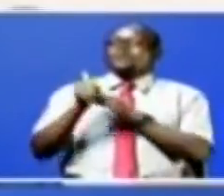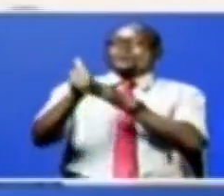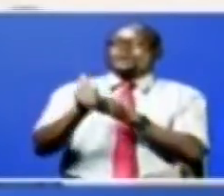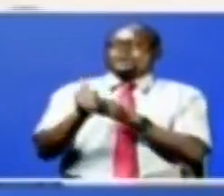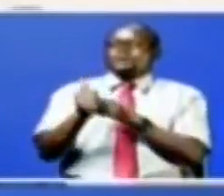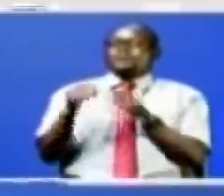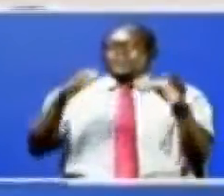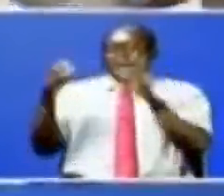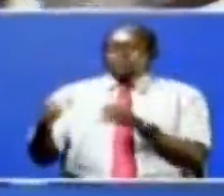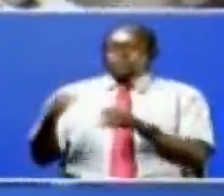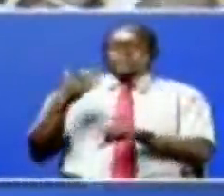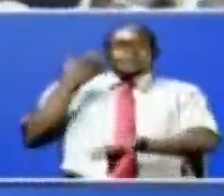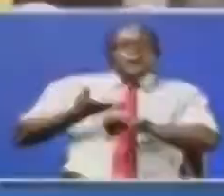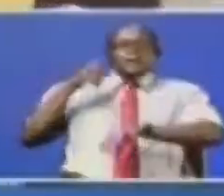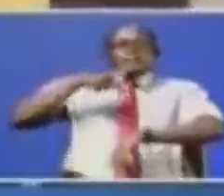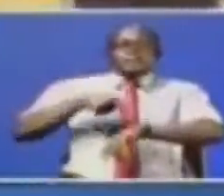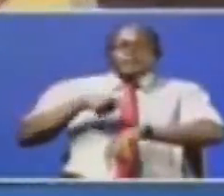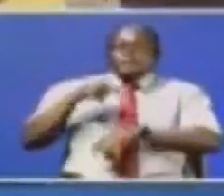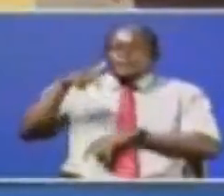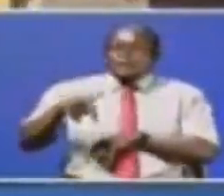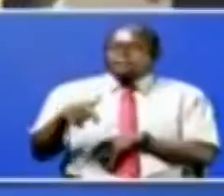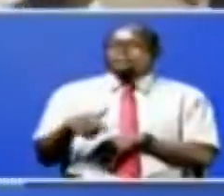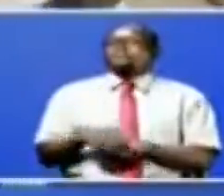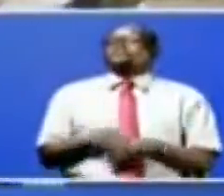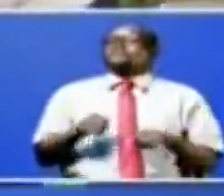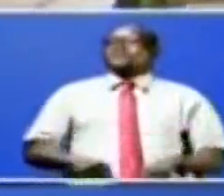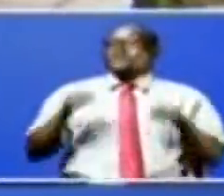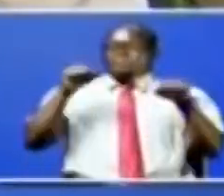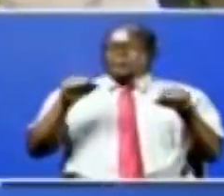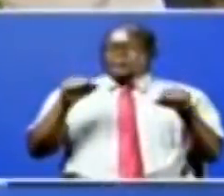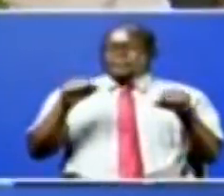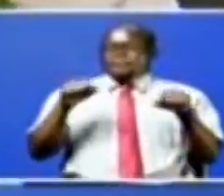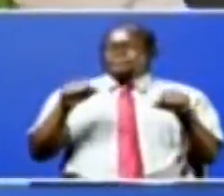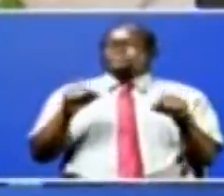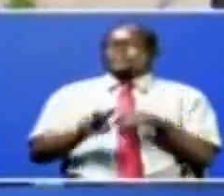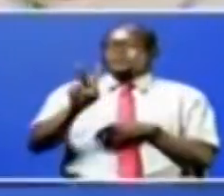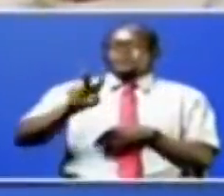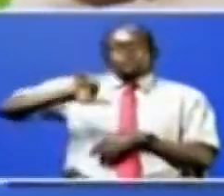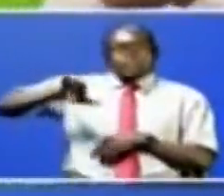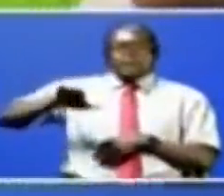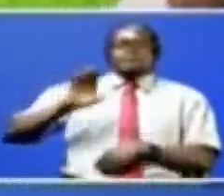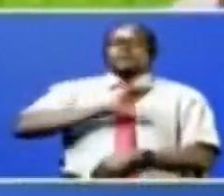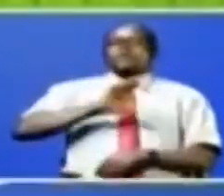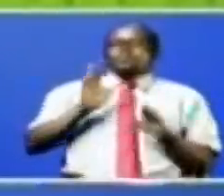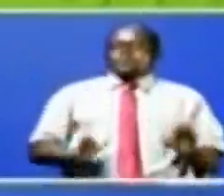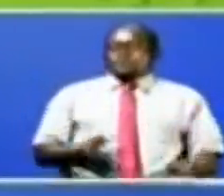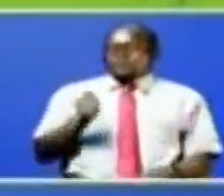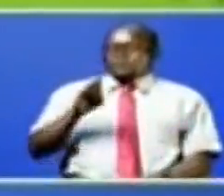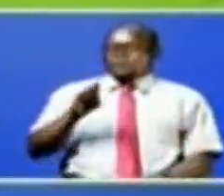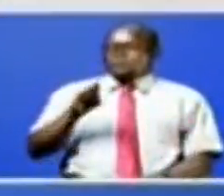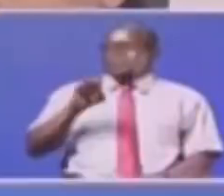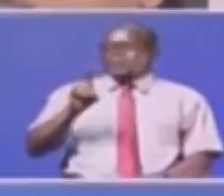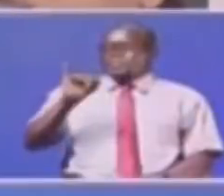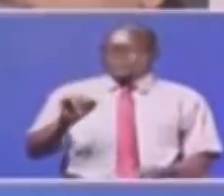in difficult times. And this has now forced IEBC chairman Wafula Chebukati and the two remaining commissioners, Abdi Guliye and Boya